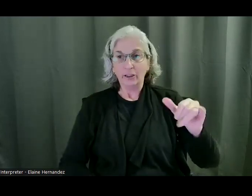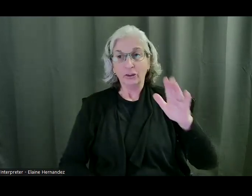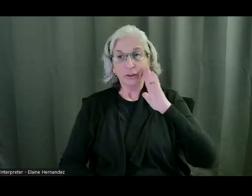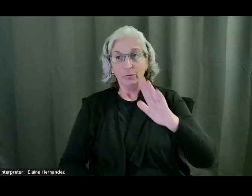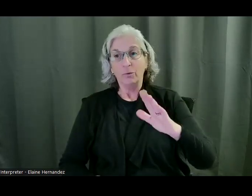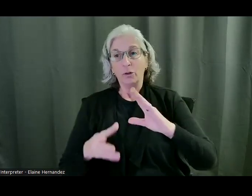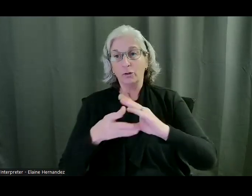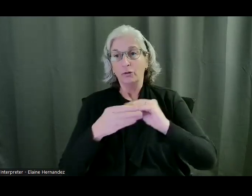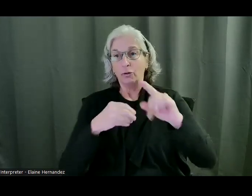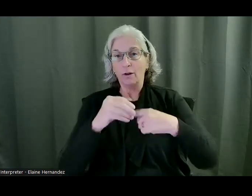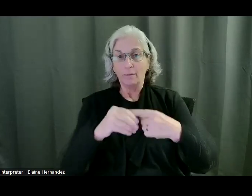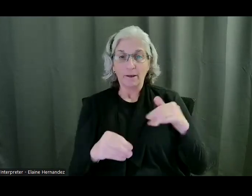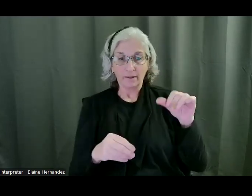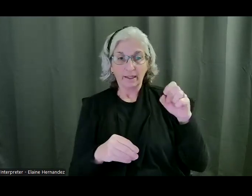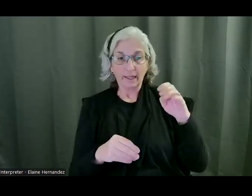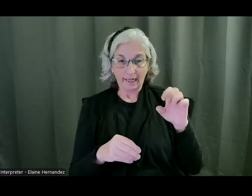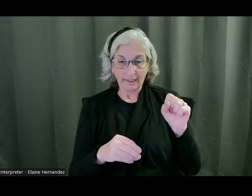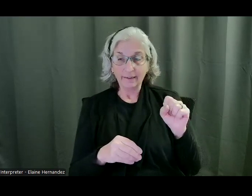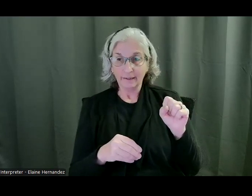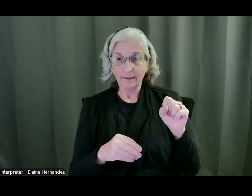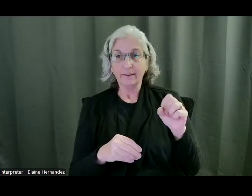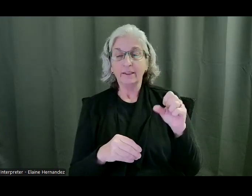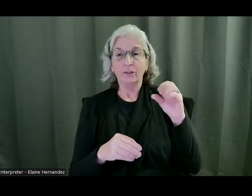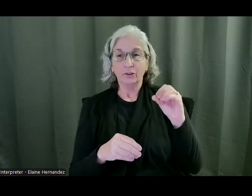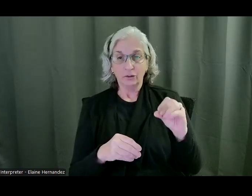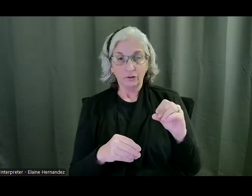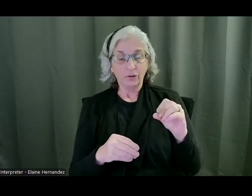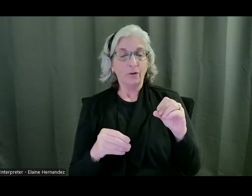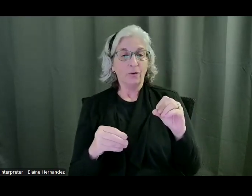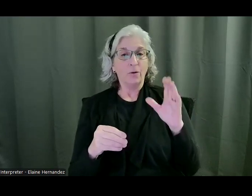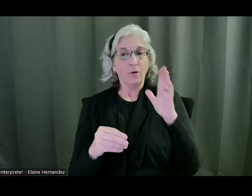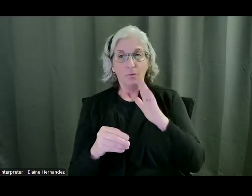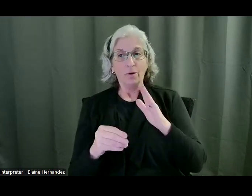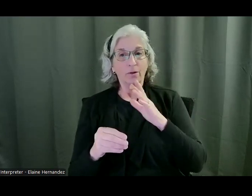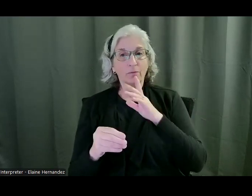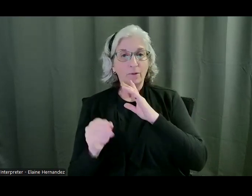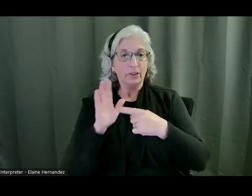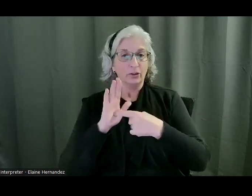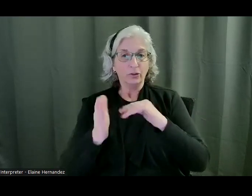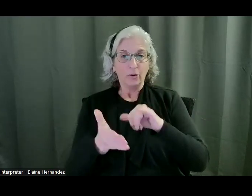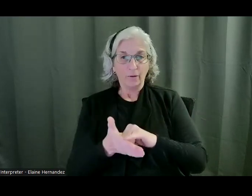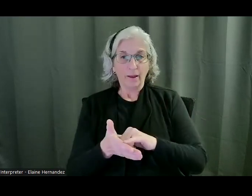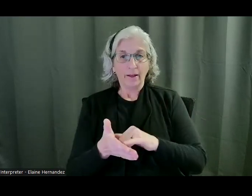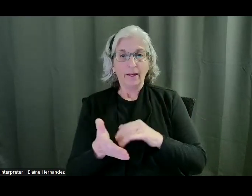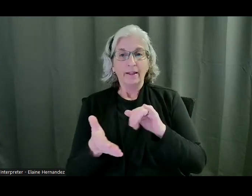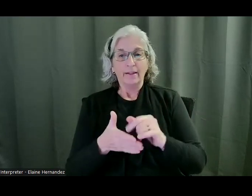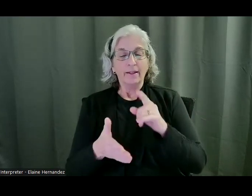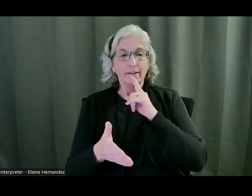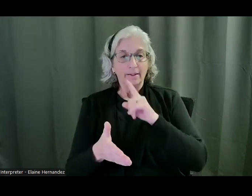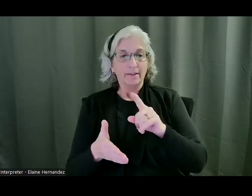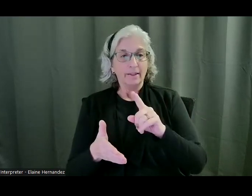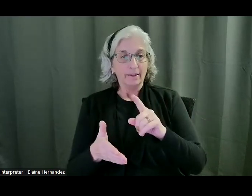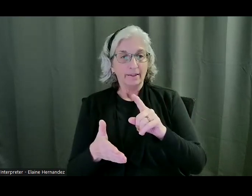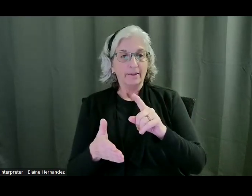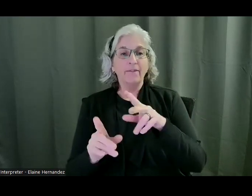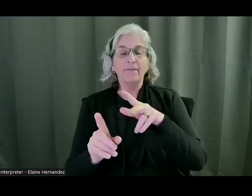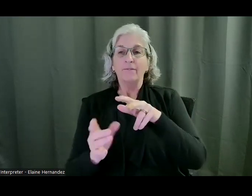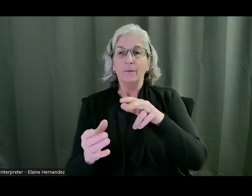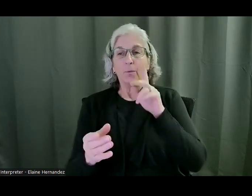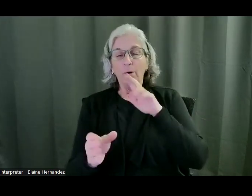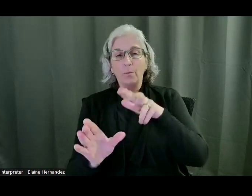then lastly, it's provided on a short-term basis with frequency and intensity of service and fading as skills are